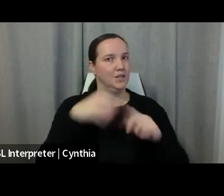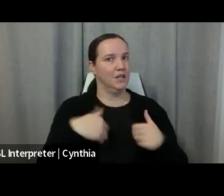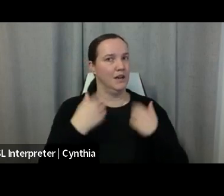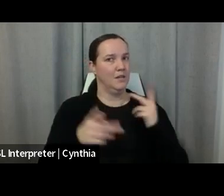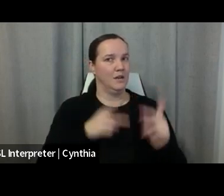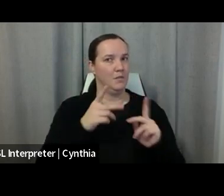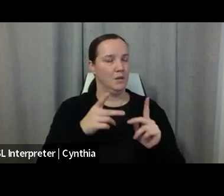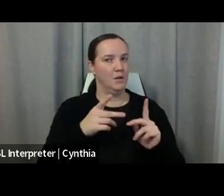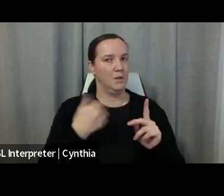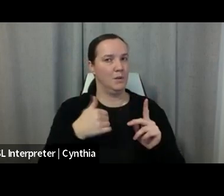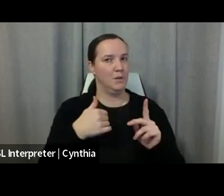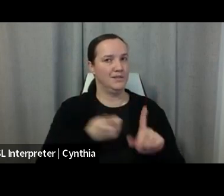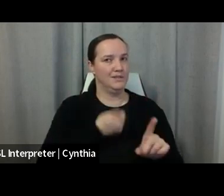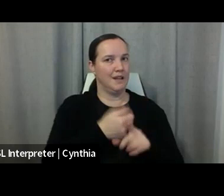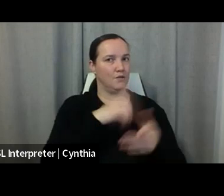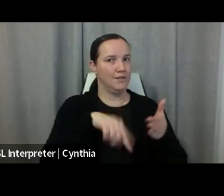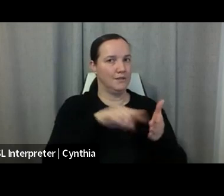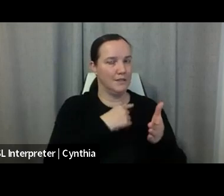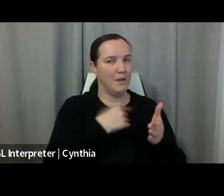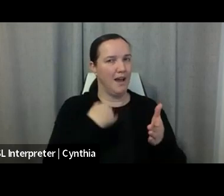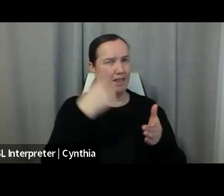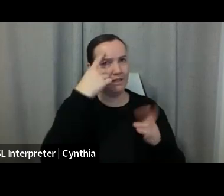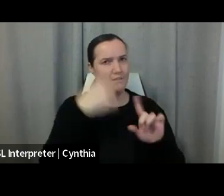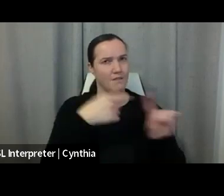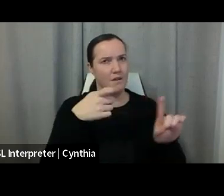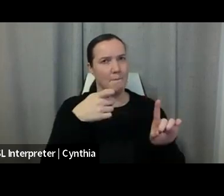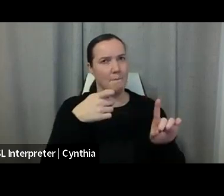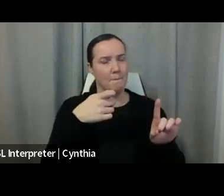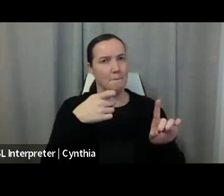the self-criticism, and I think maybe it's coming from